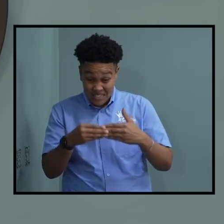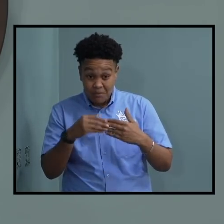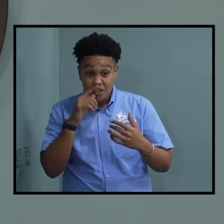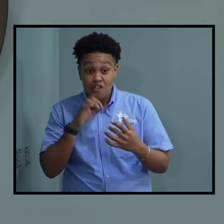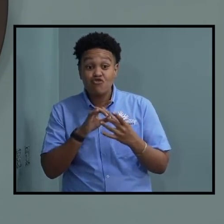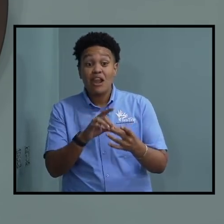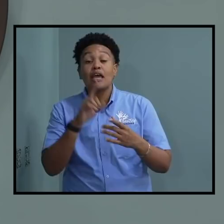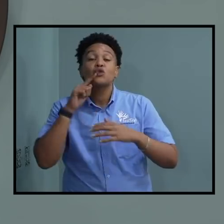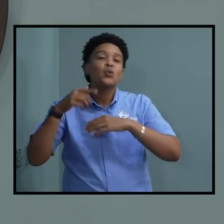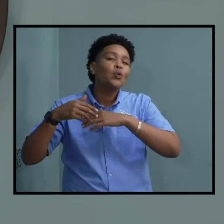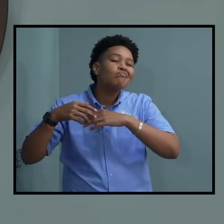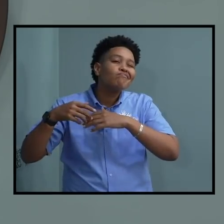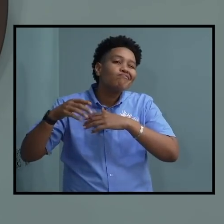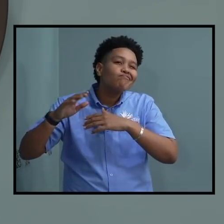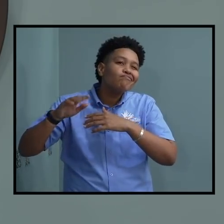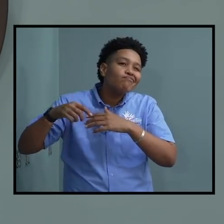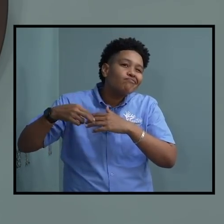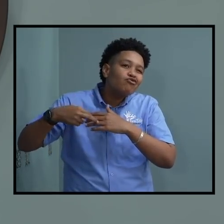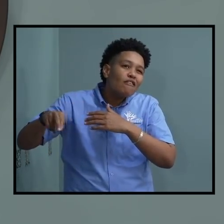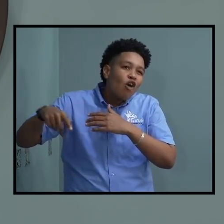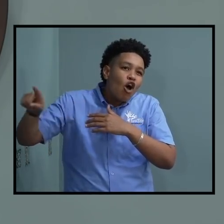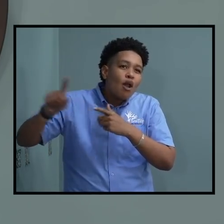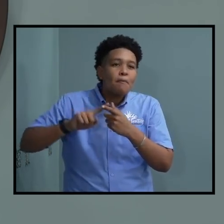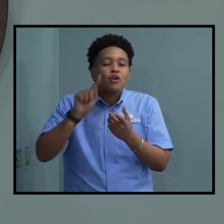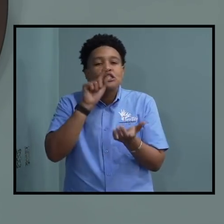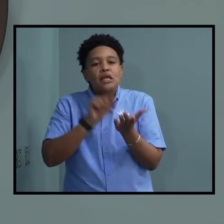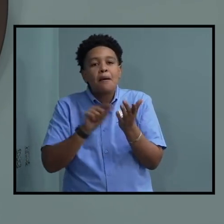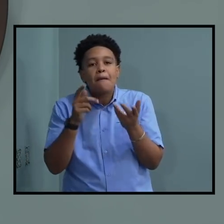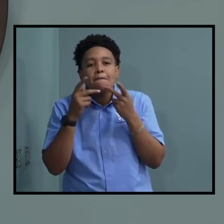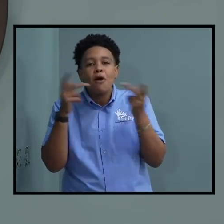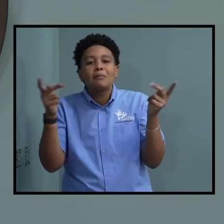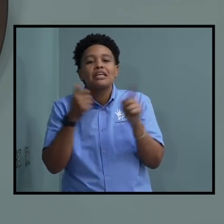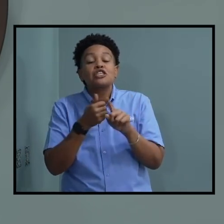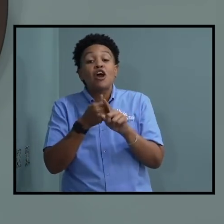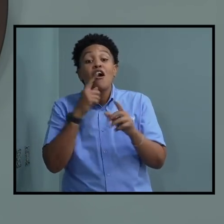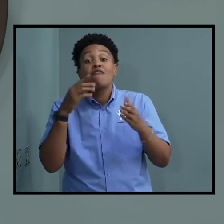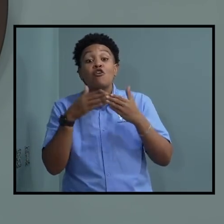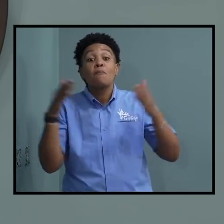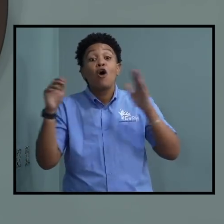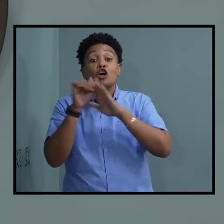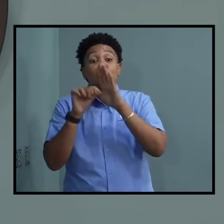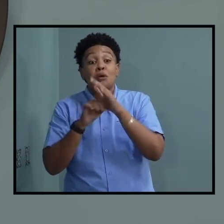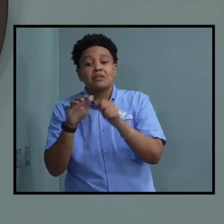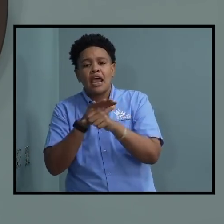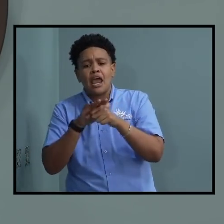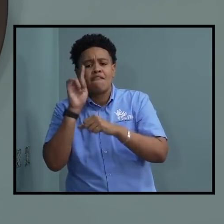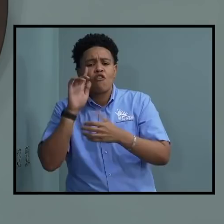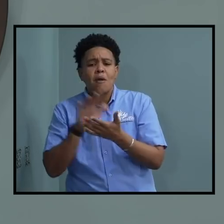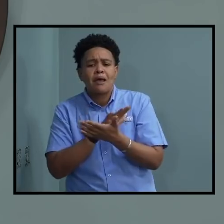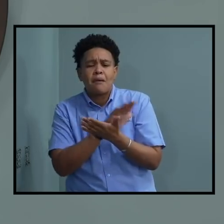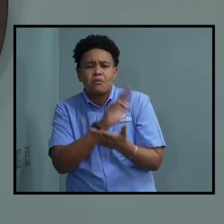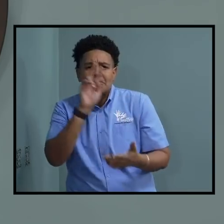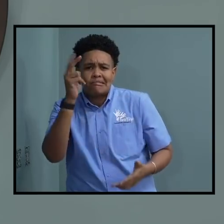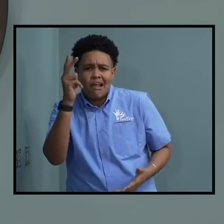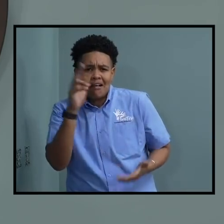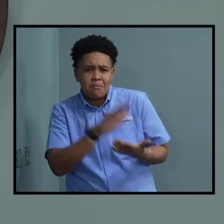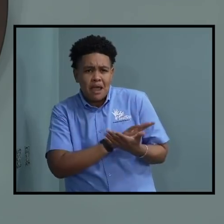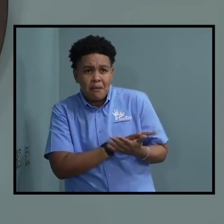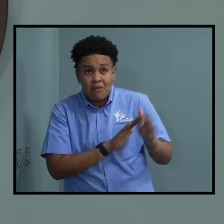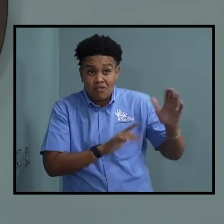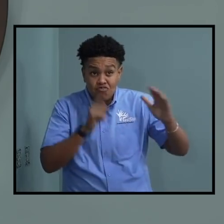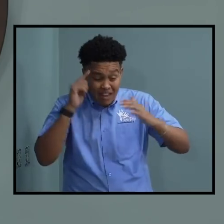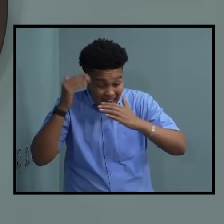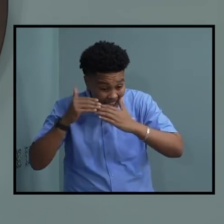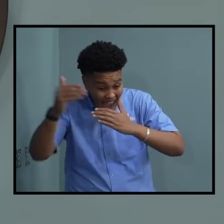deferral and the publication of the broad subject areas for paper 2